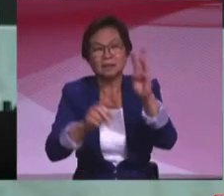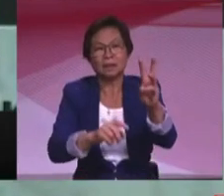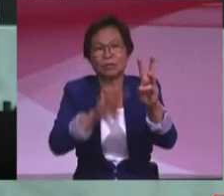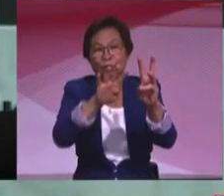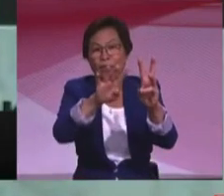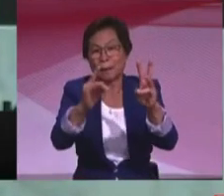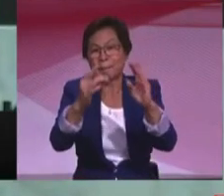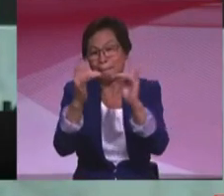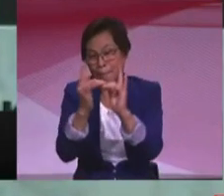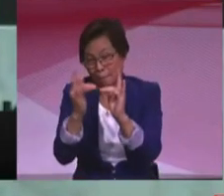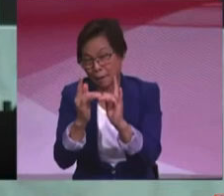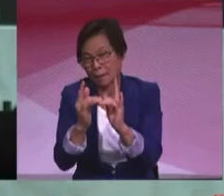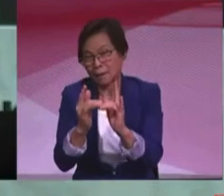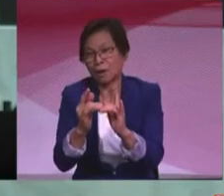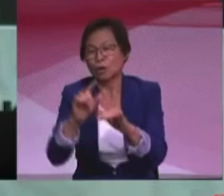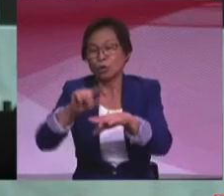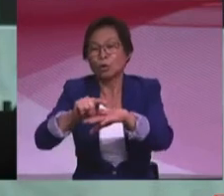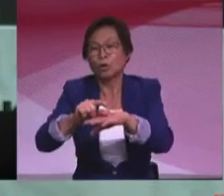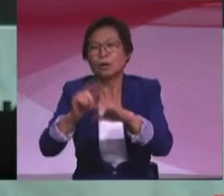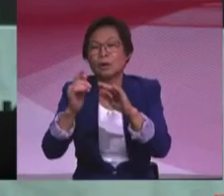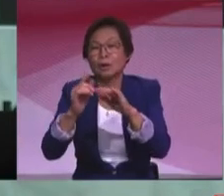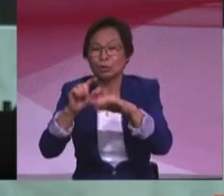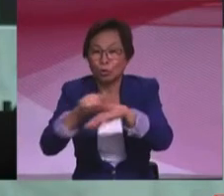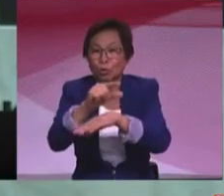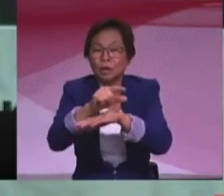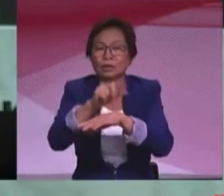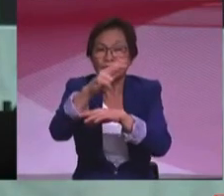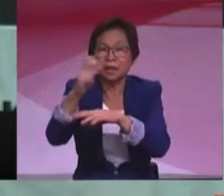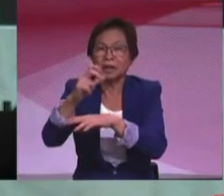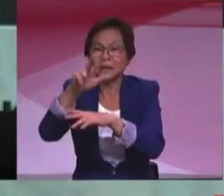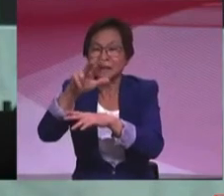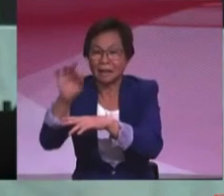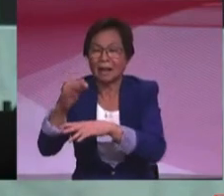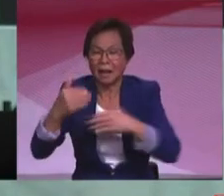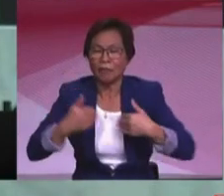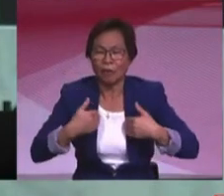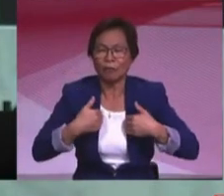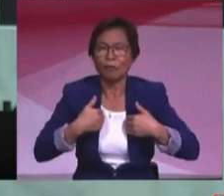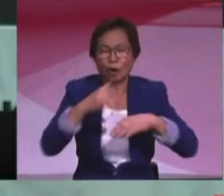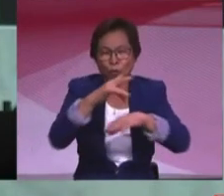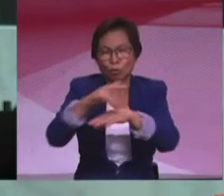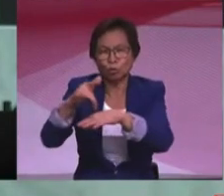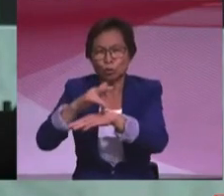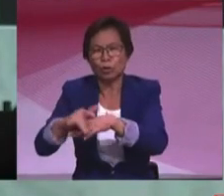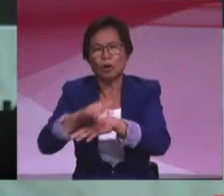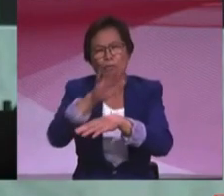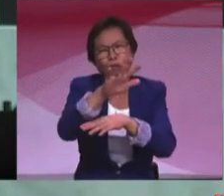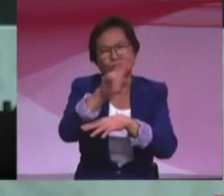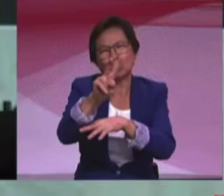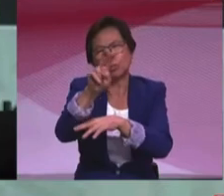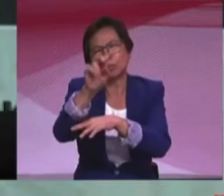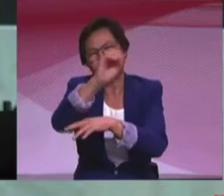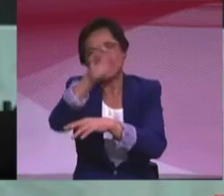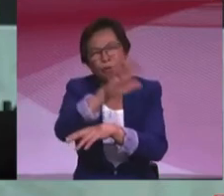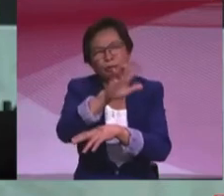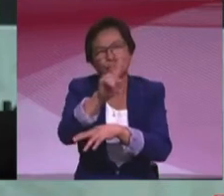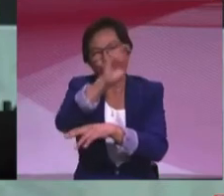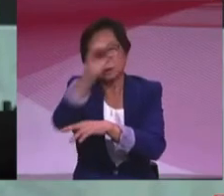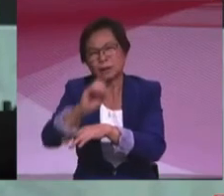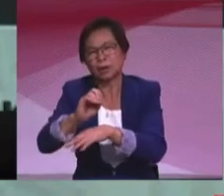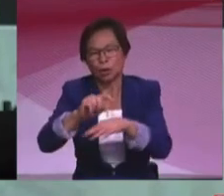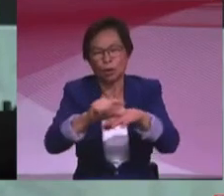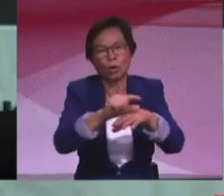beds. Occupancy is 339. So we still, so total is 52%. And we still